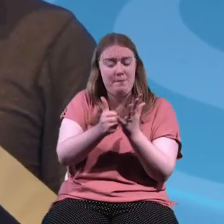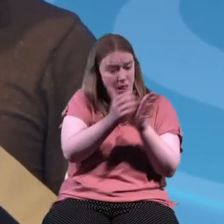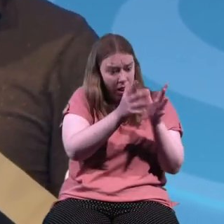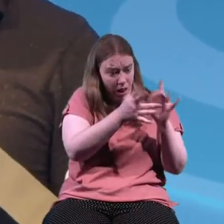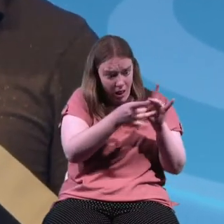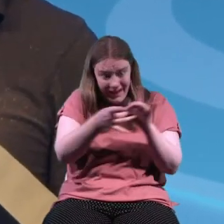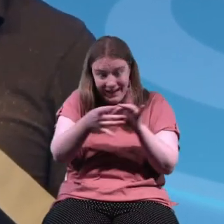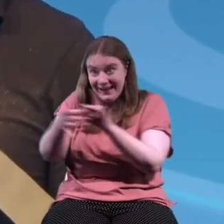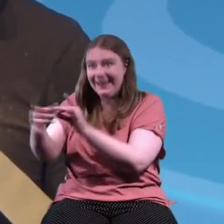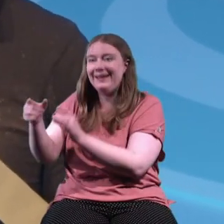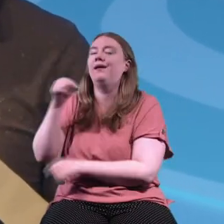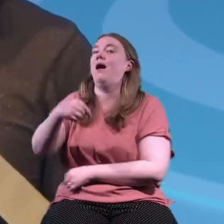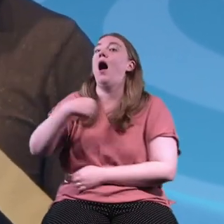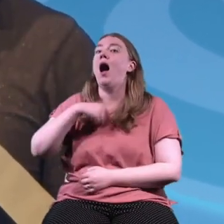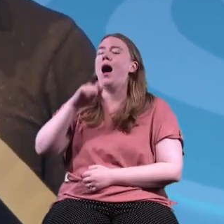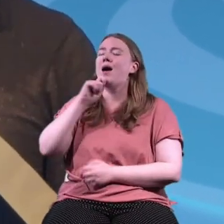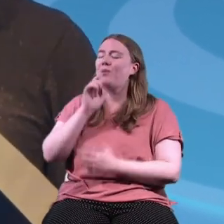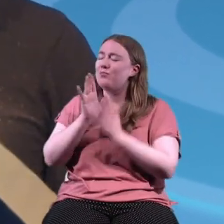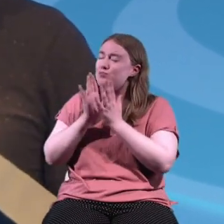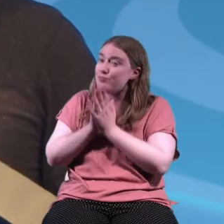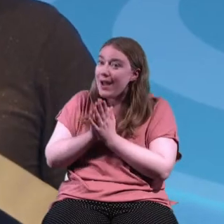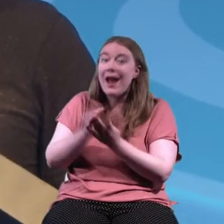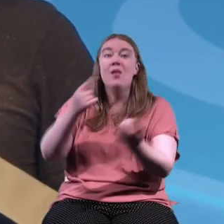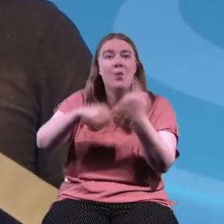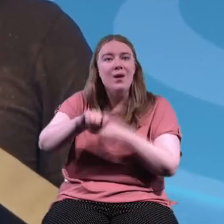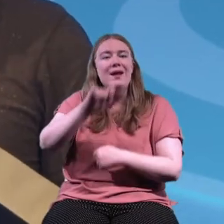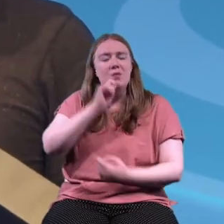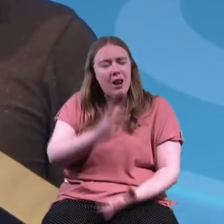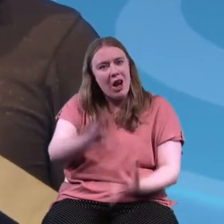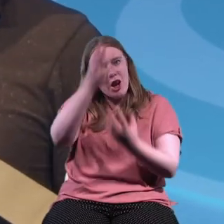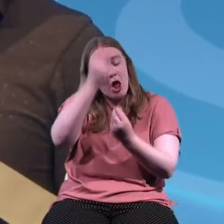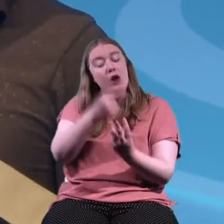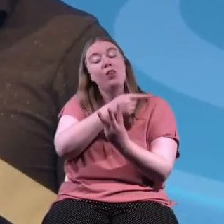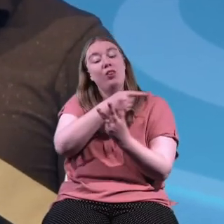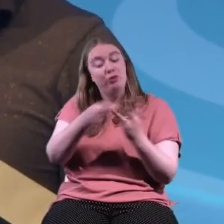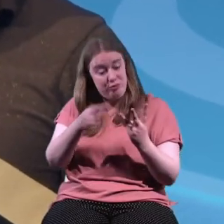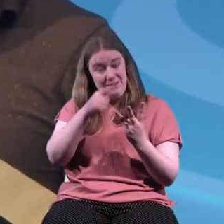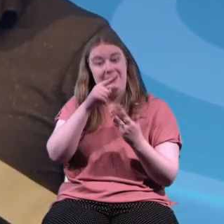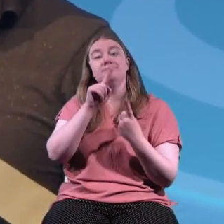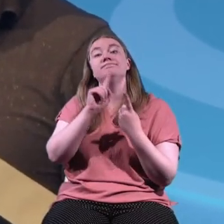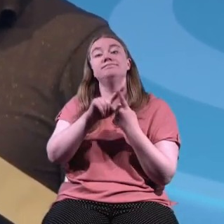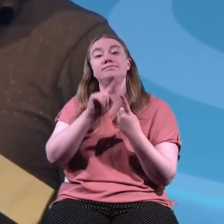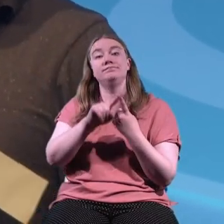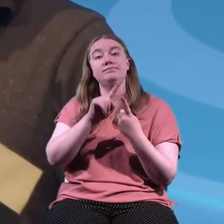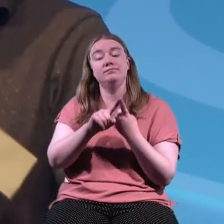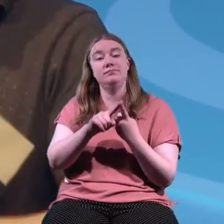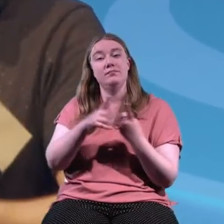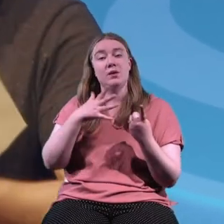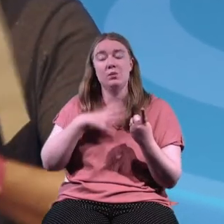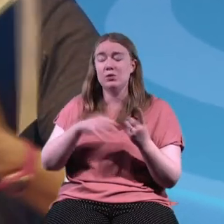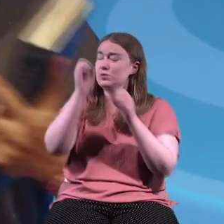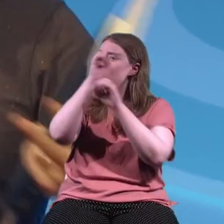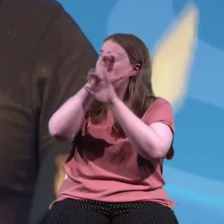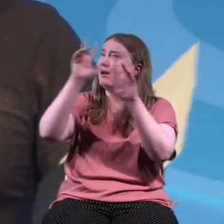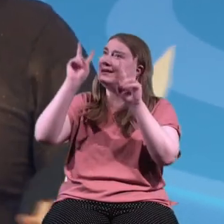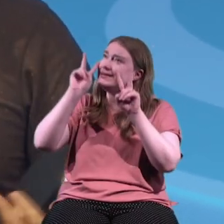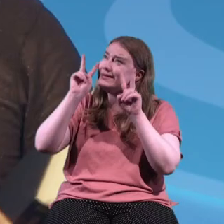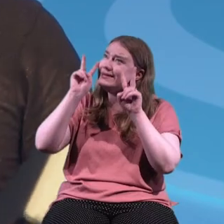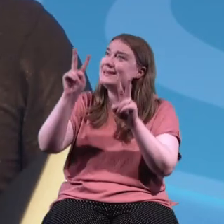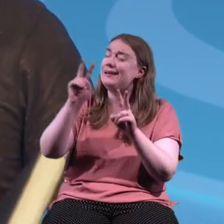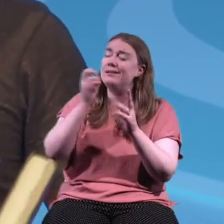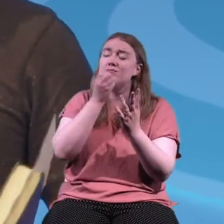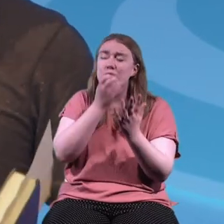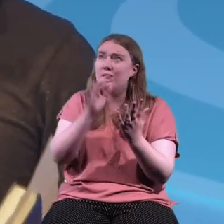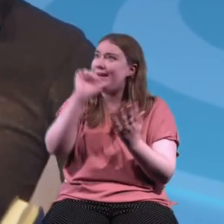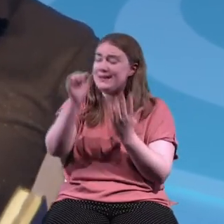three things I will be praying that we will take away from these times. Firstly, seeing just the beauty and the coherence